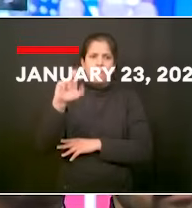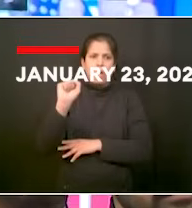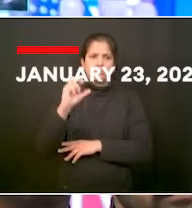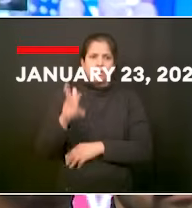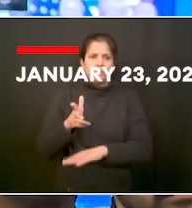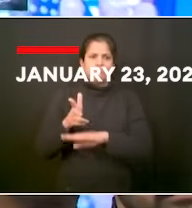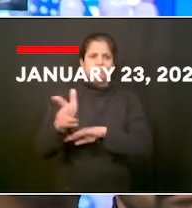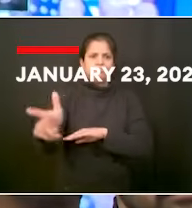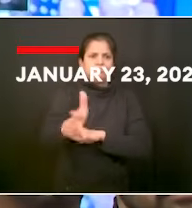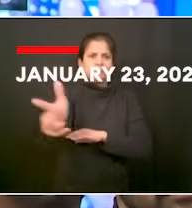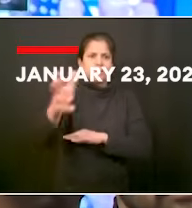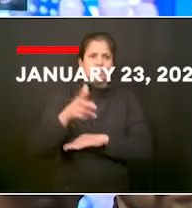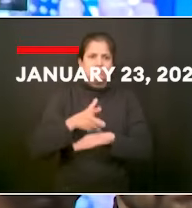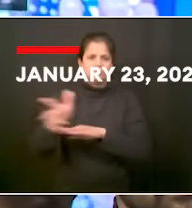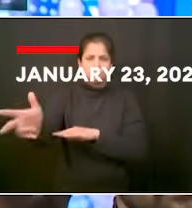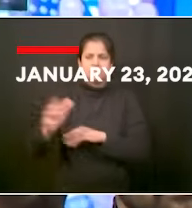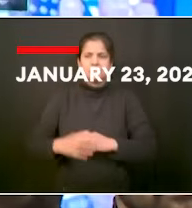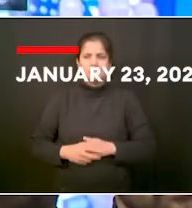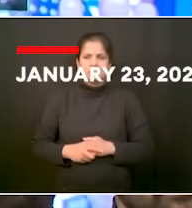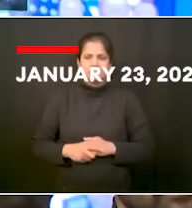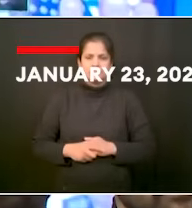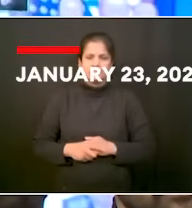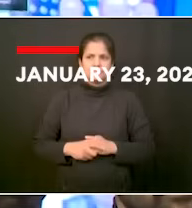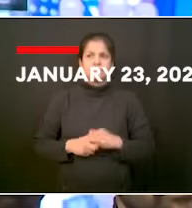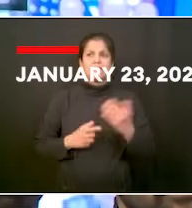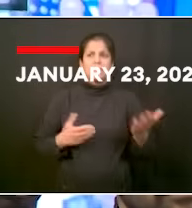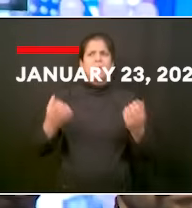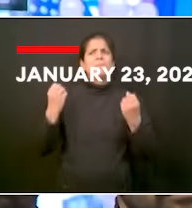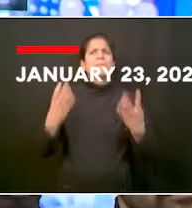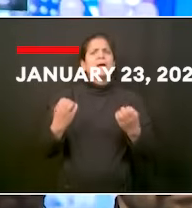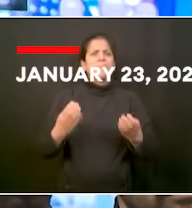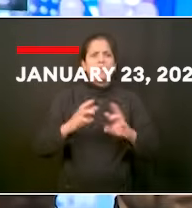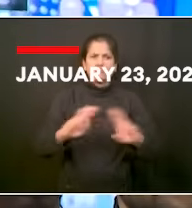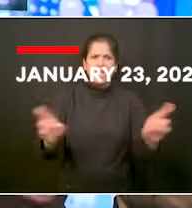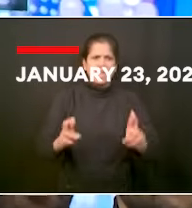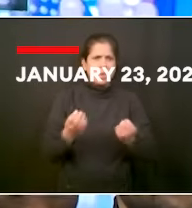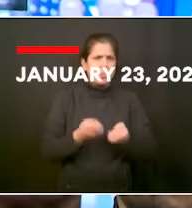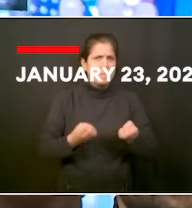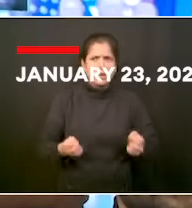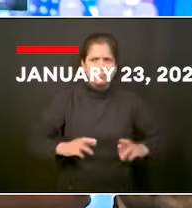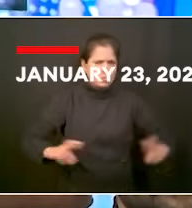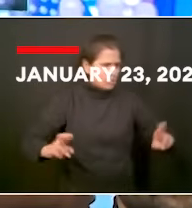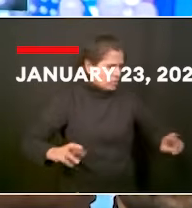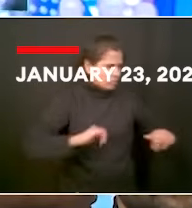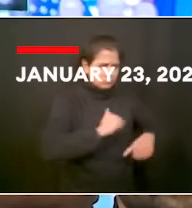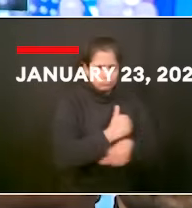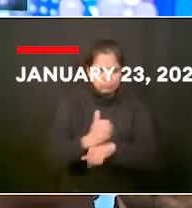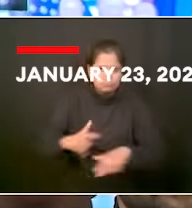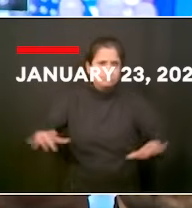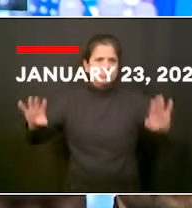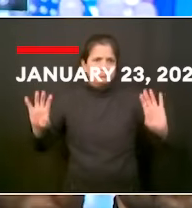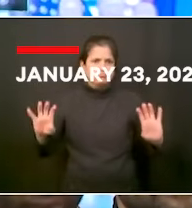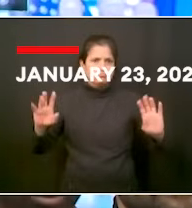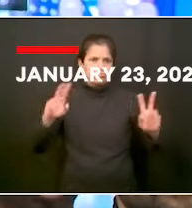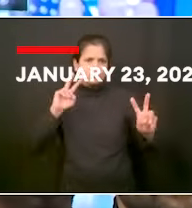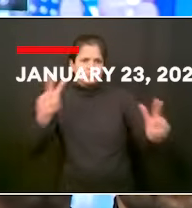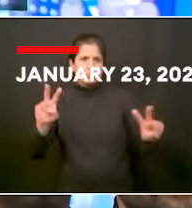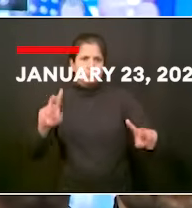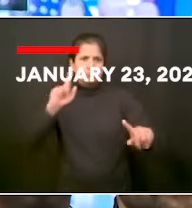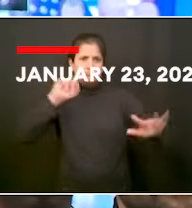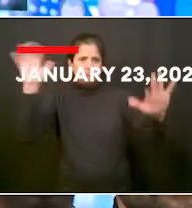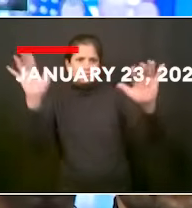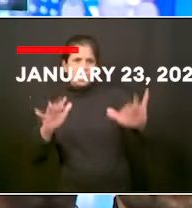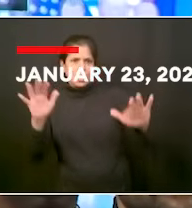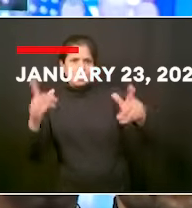equipment at the ready. The bottom line, New Yorkers, is this ain't our first rodeo at the MTA. We have handled big